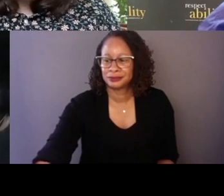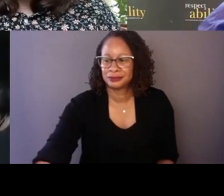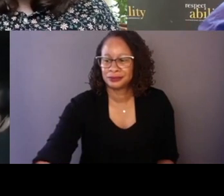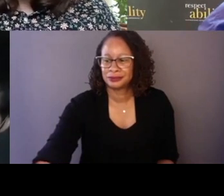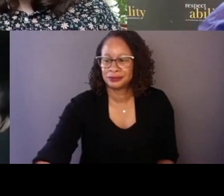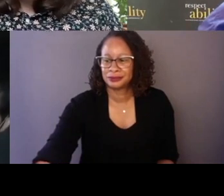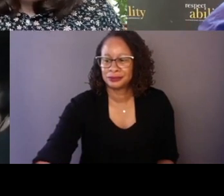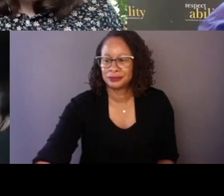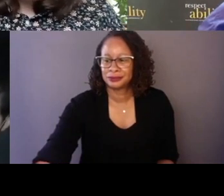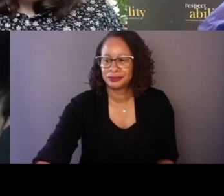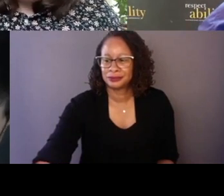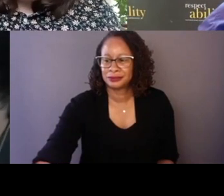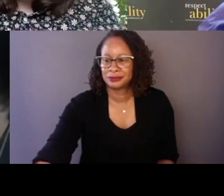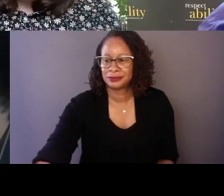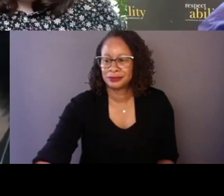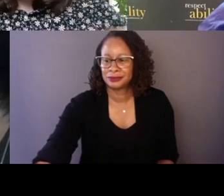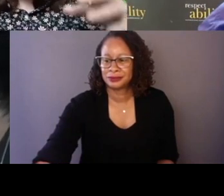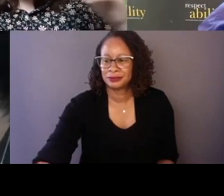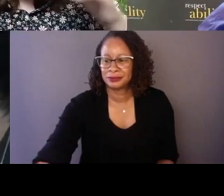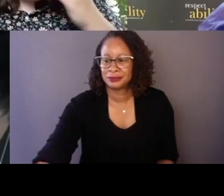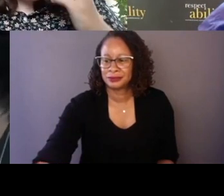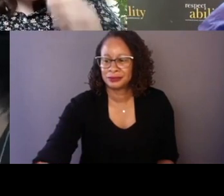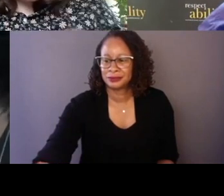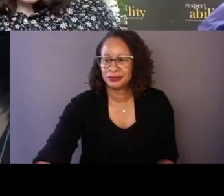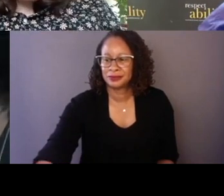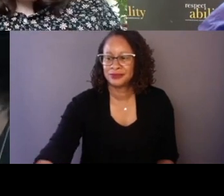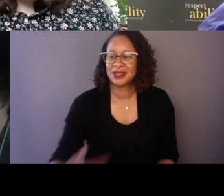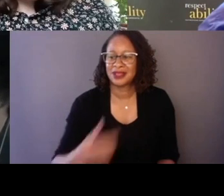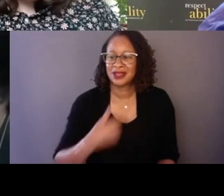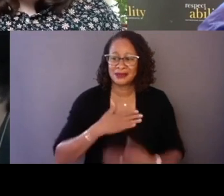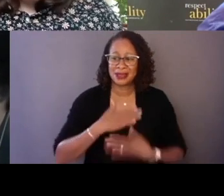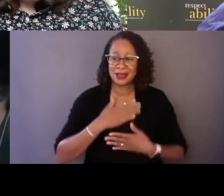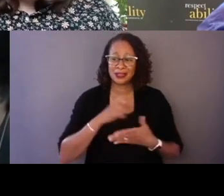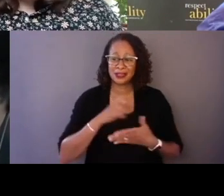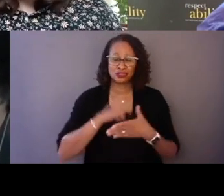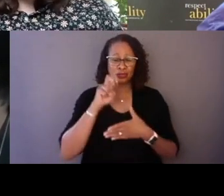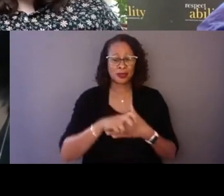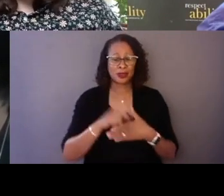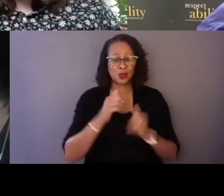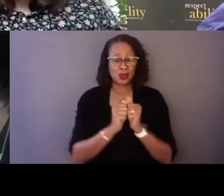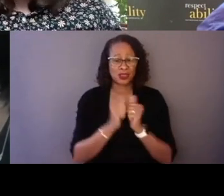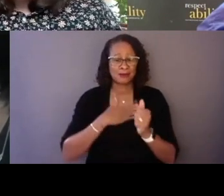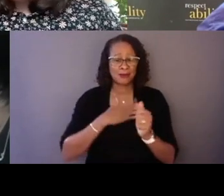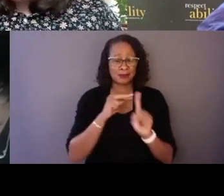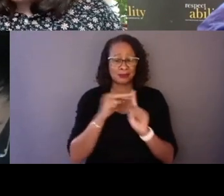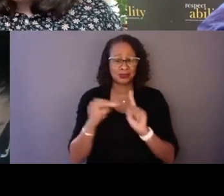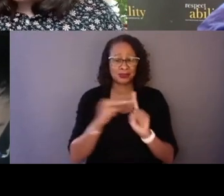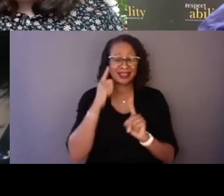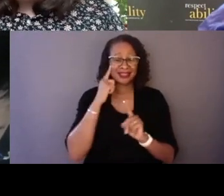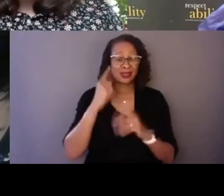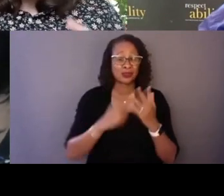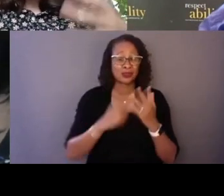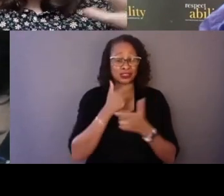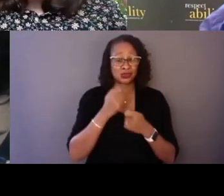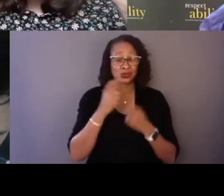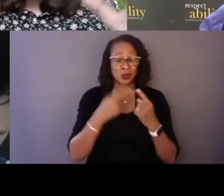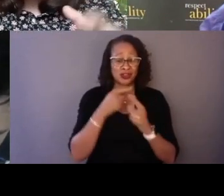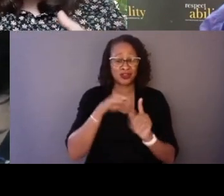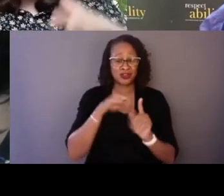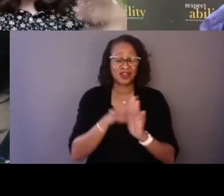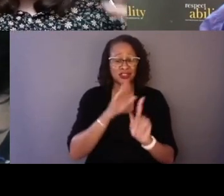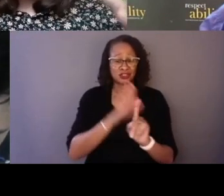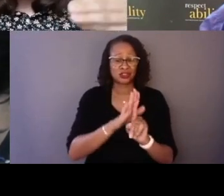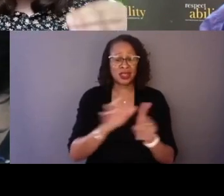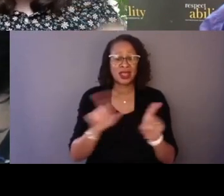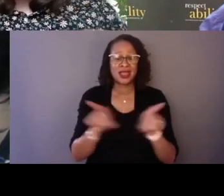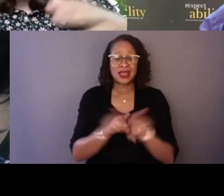happy to jump in on just the perspective that I hold with it. I think what's interesting is when you find yourself as the only person who